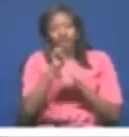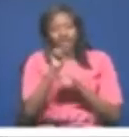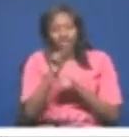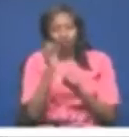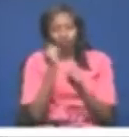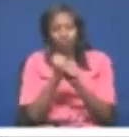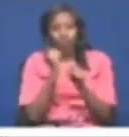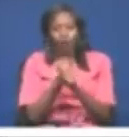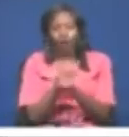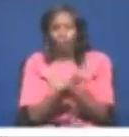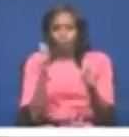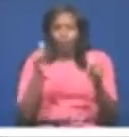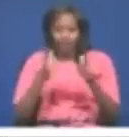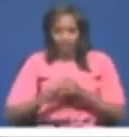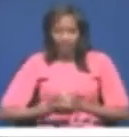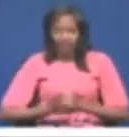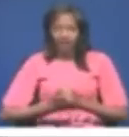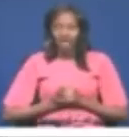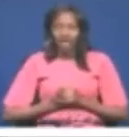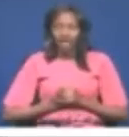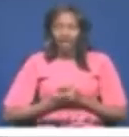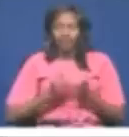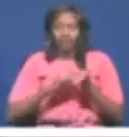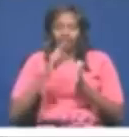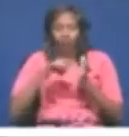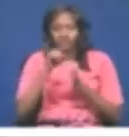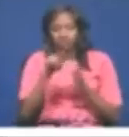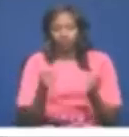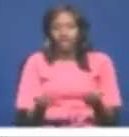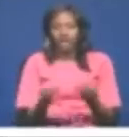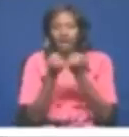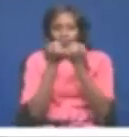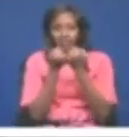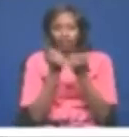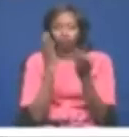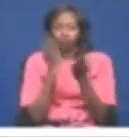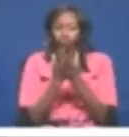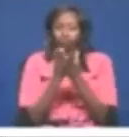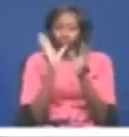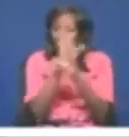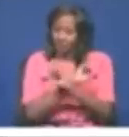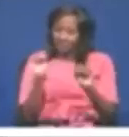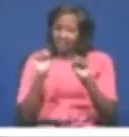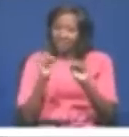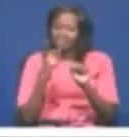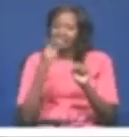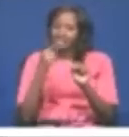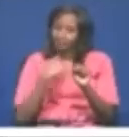properly. And therefore, that is something that will happen. The president has told me to inform you